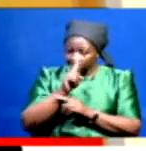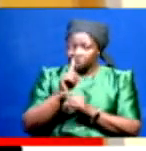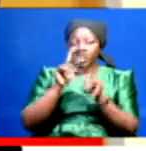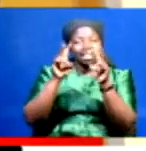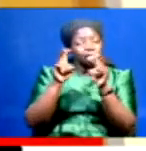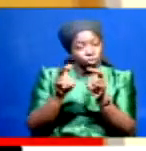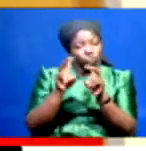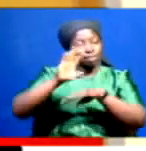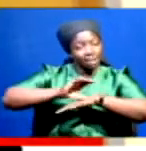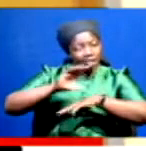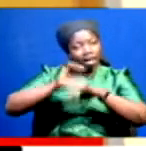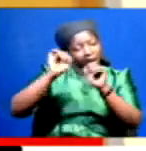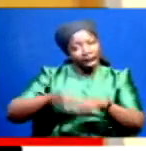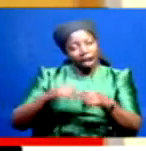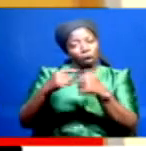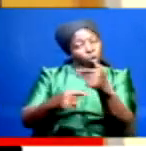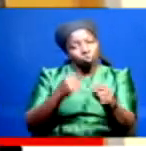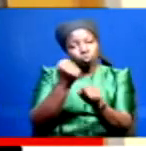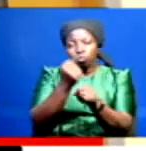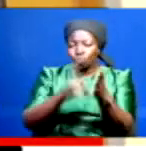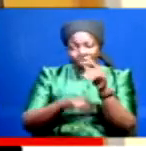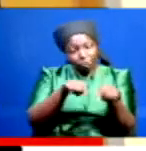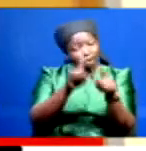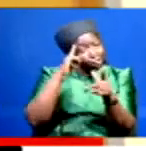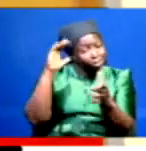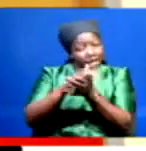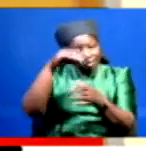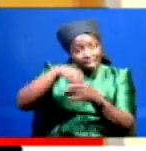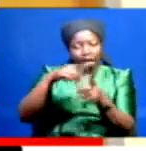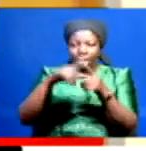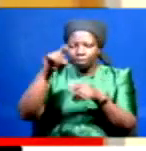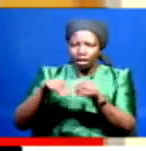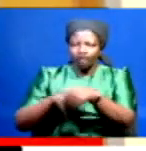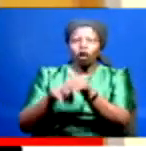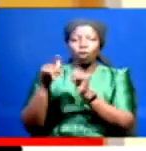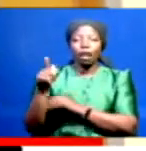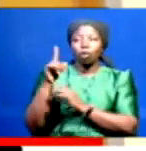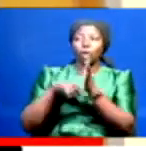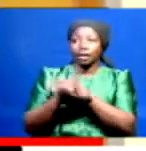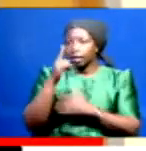can be able to continue to do whatever it is that they believe in, but within the law. In Rwanda, we had a serious